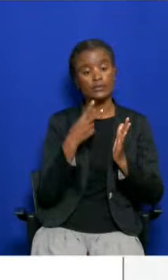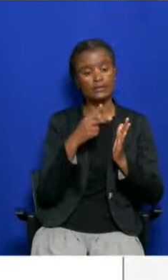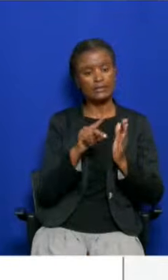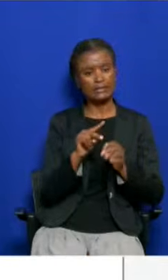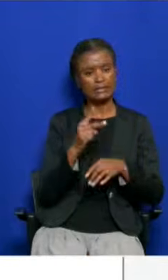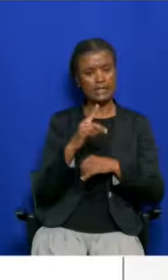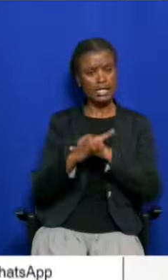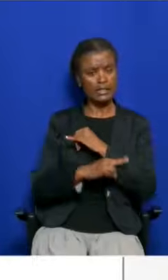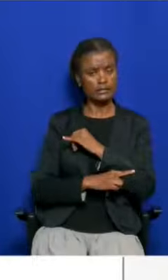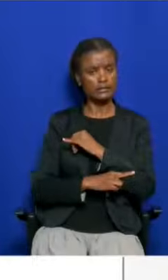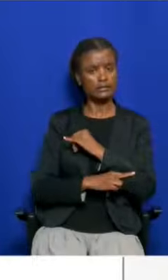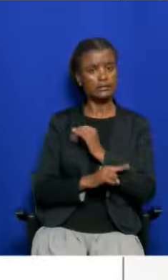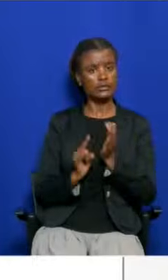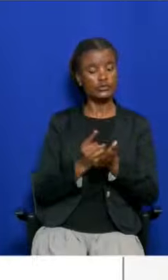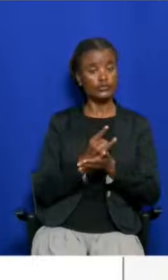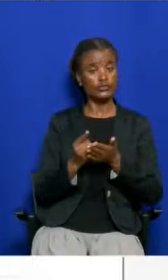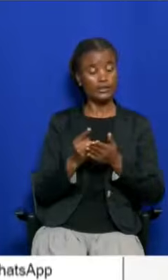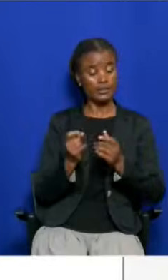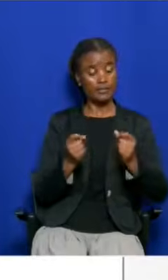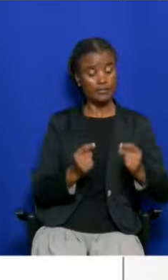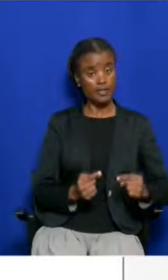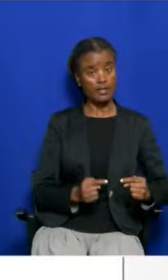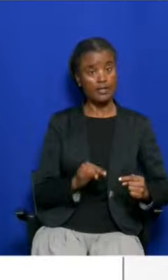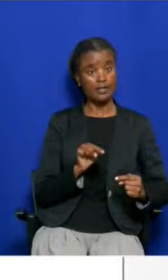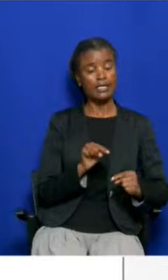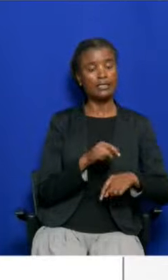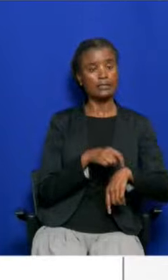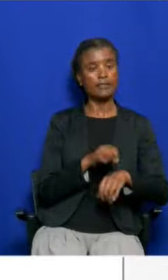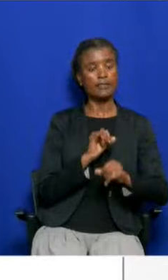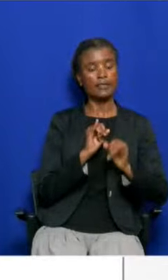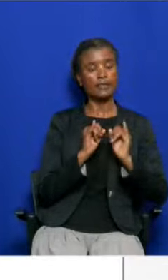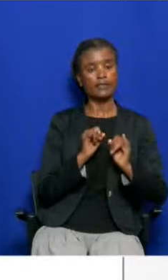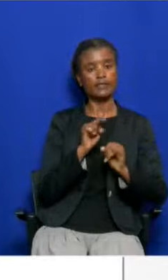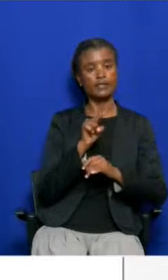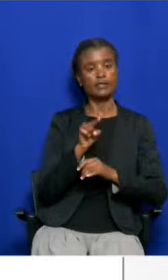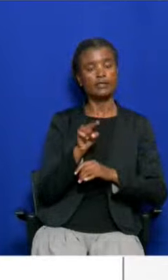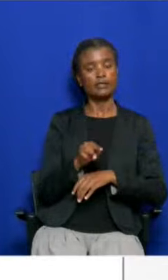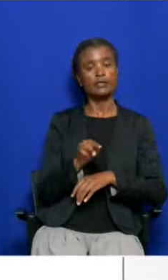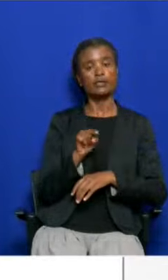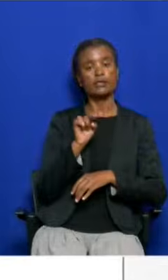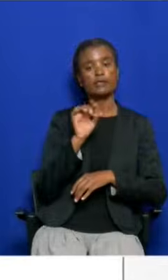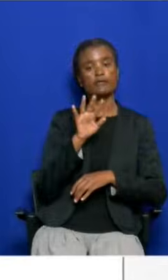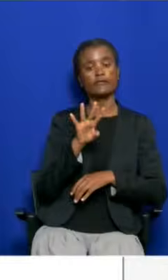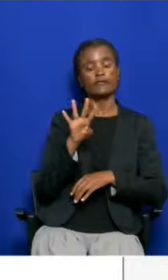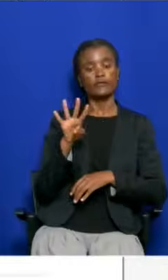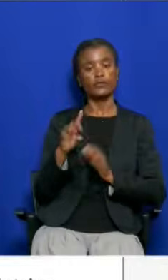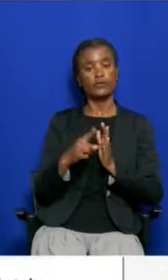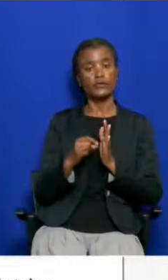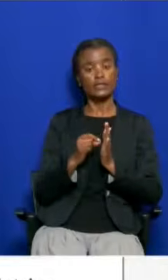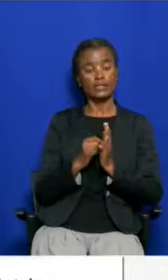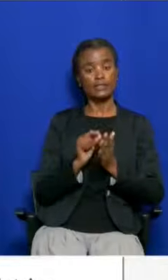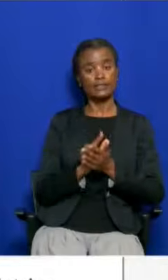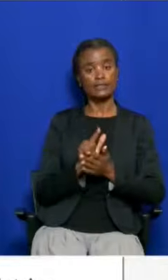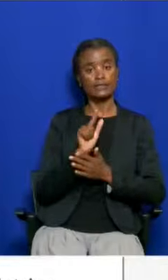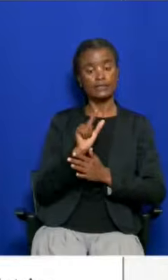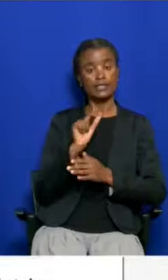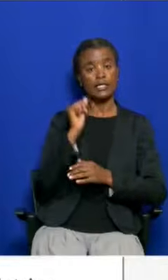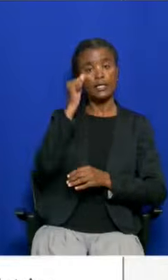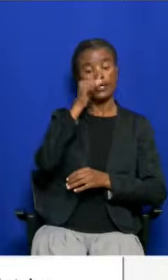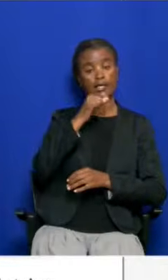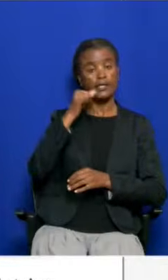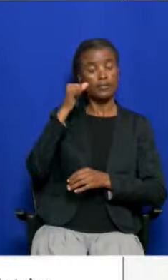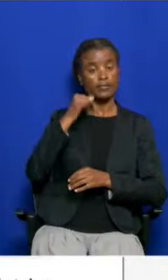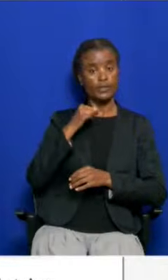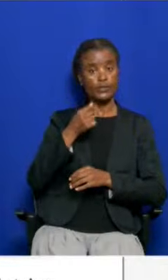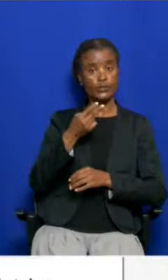at 11:54 on the 17th of April 2024, you phoned Mr. Mkati in